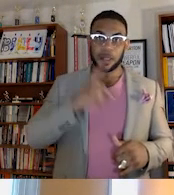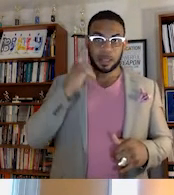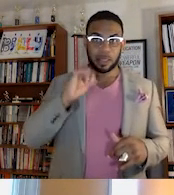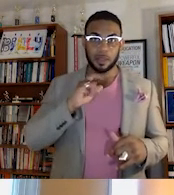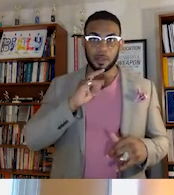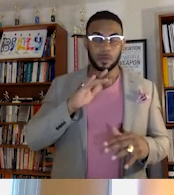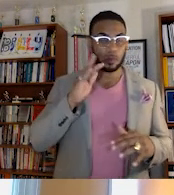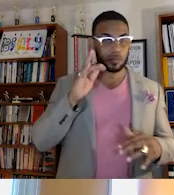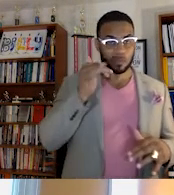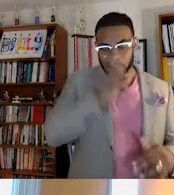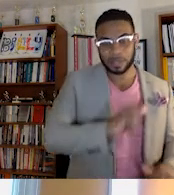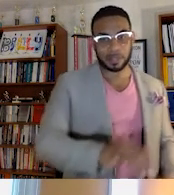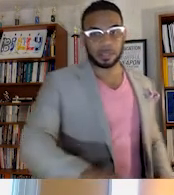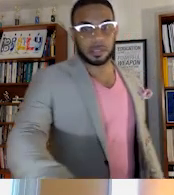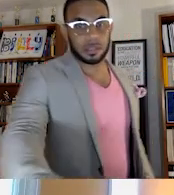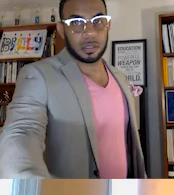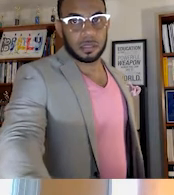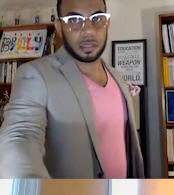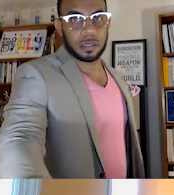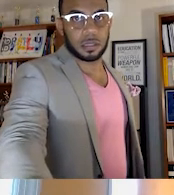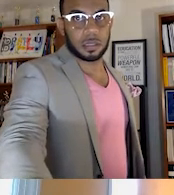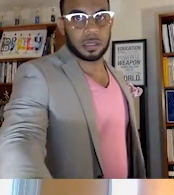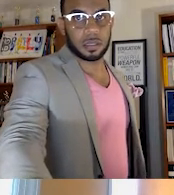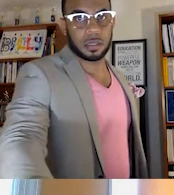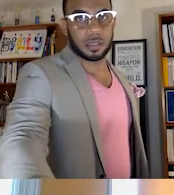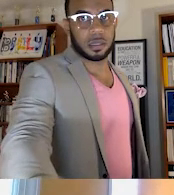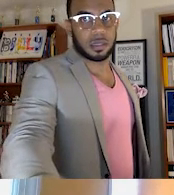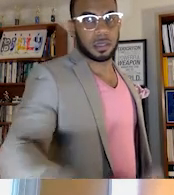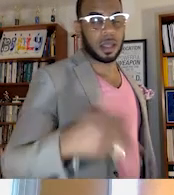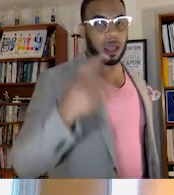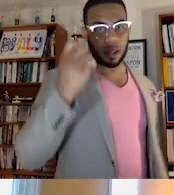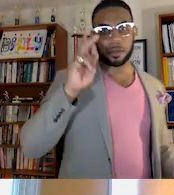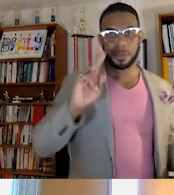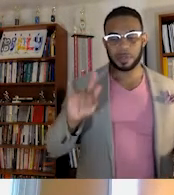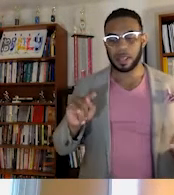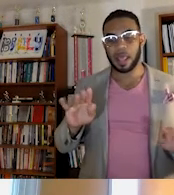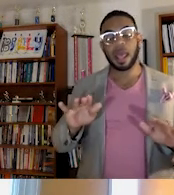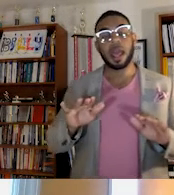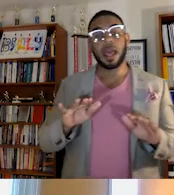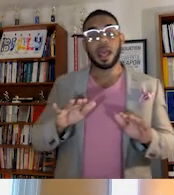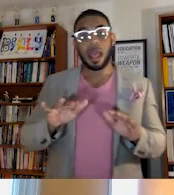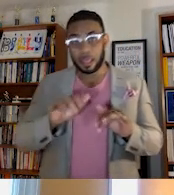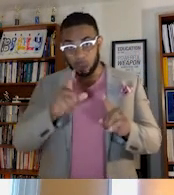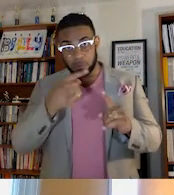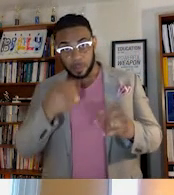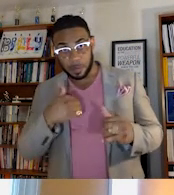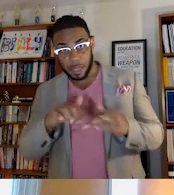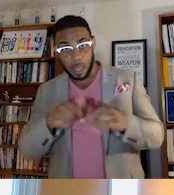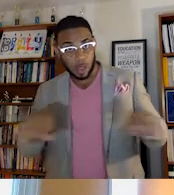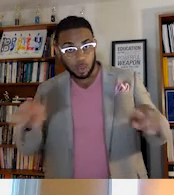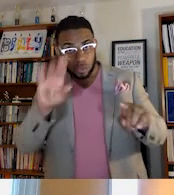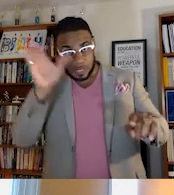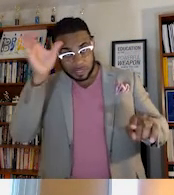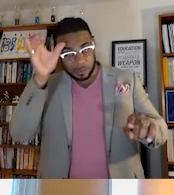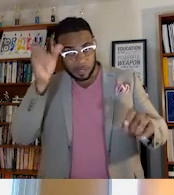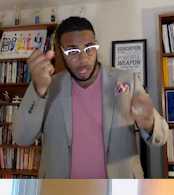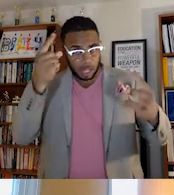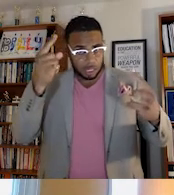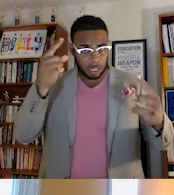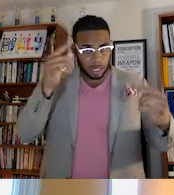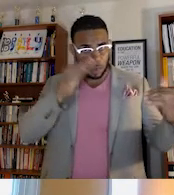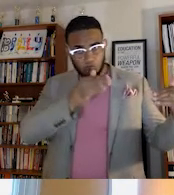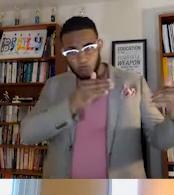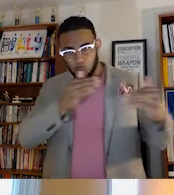was ridiculous, but I understand that people did it. How can you tell me, guys, how you're conceptualizing and understanding